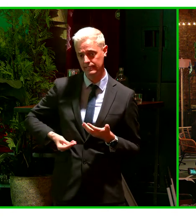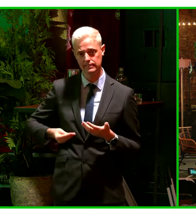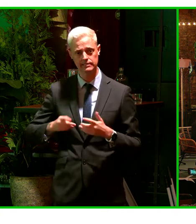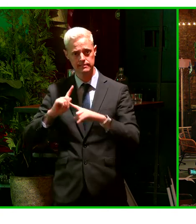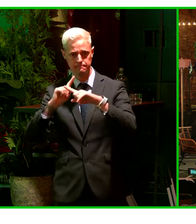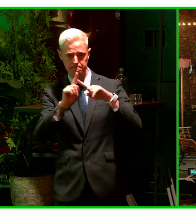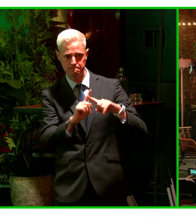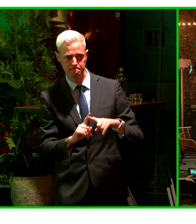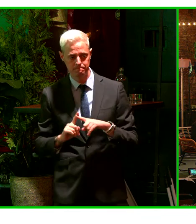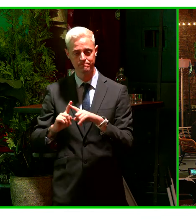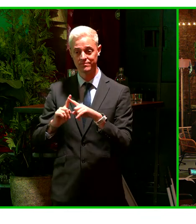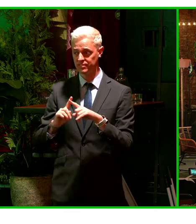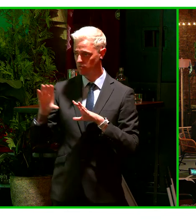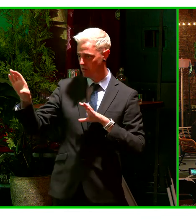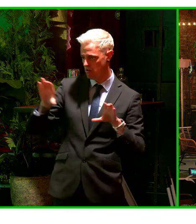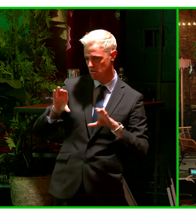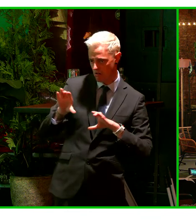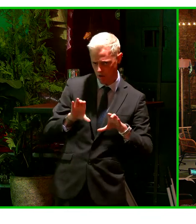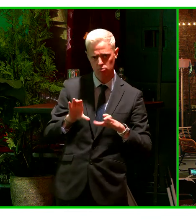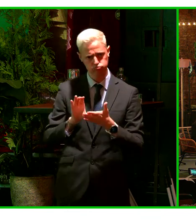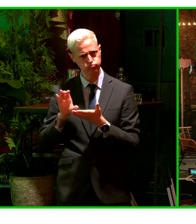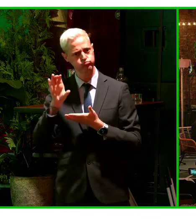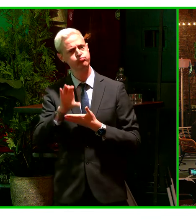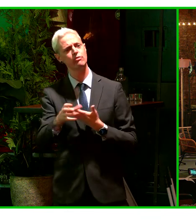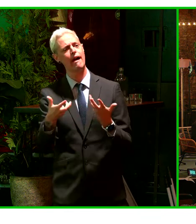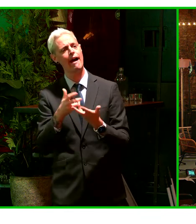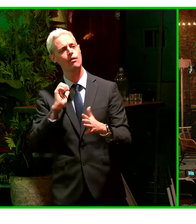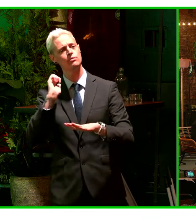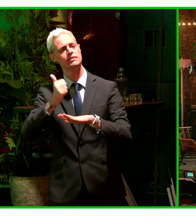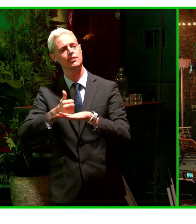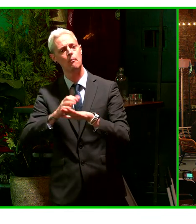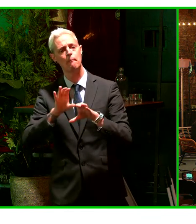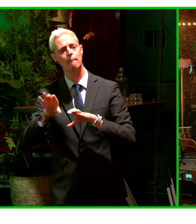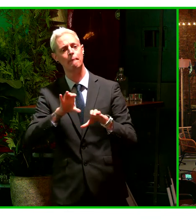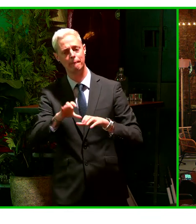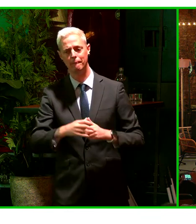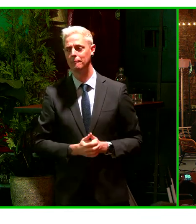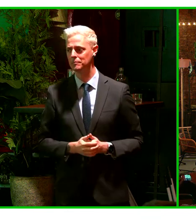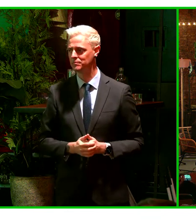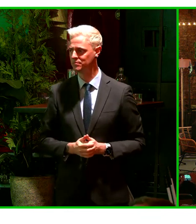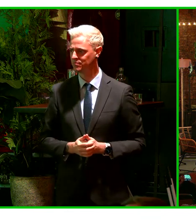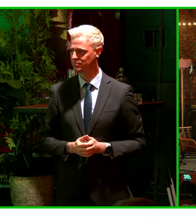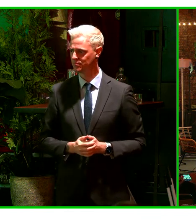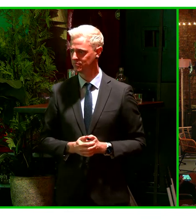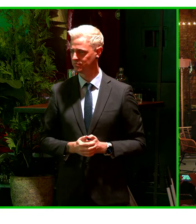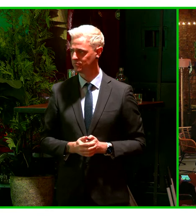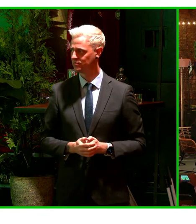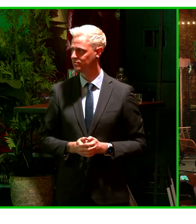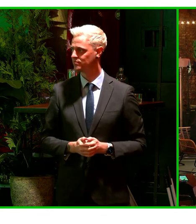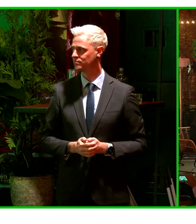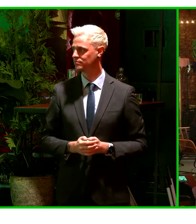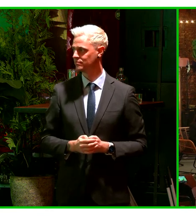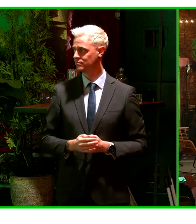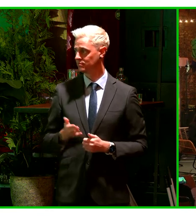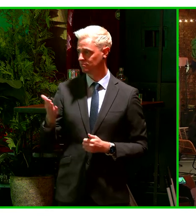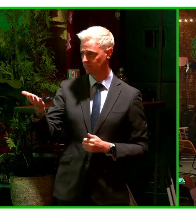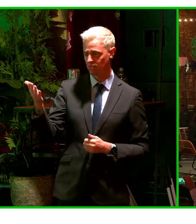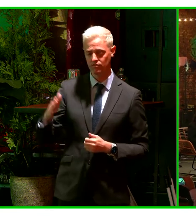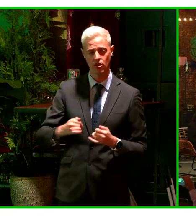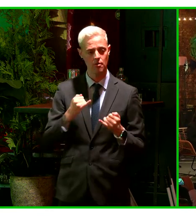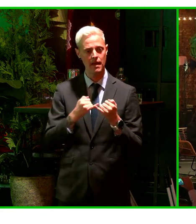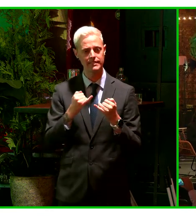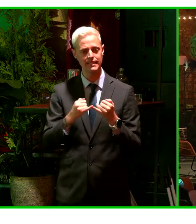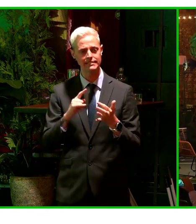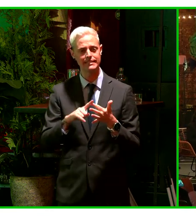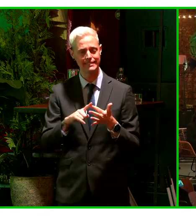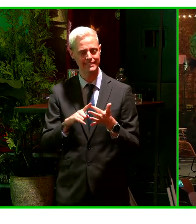come in and put their money where their mouth is? Talk us through that. Yeah, so obviously from SSE, so for us,